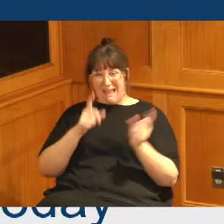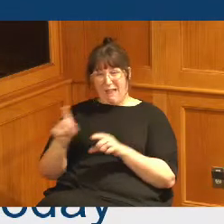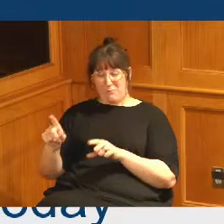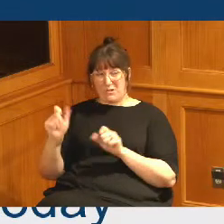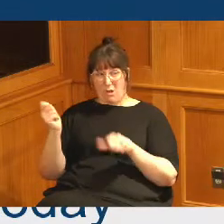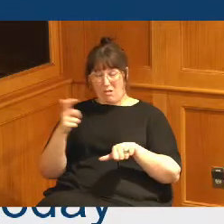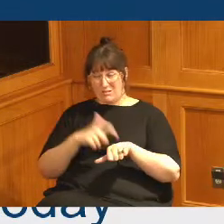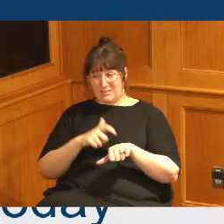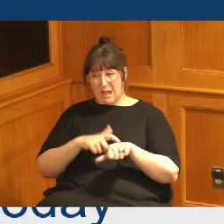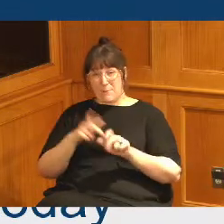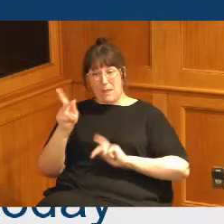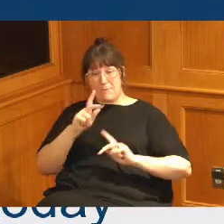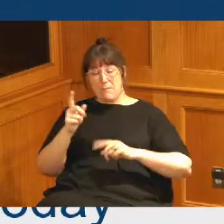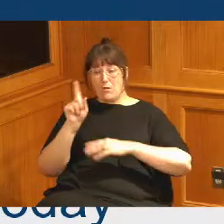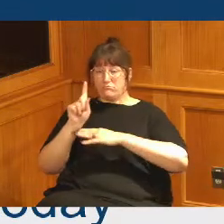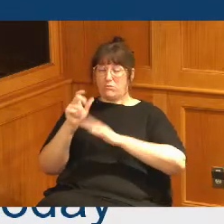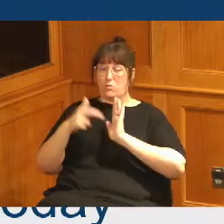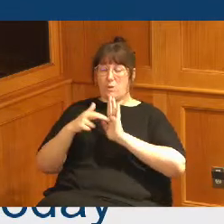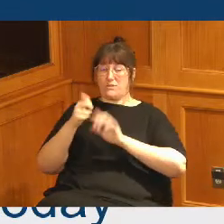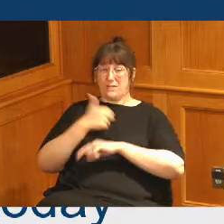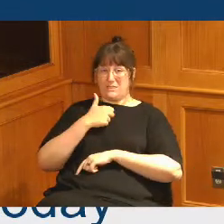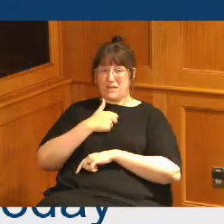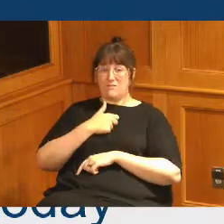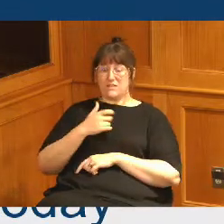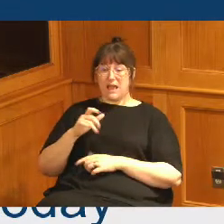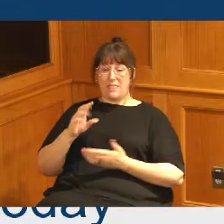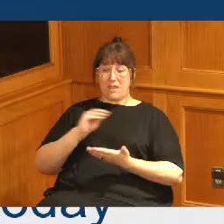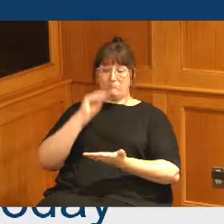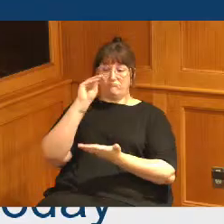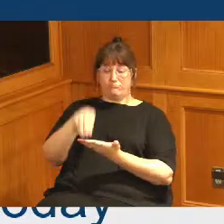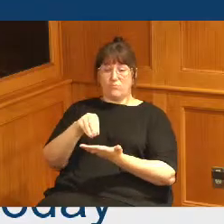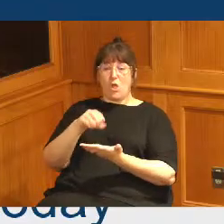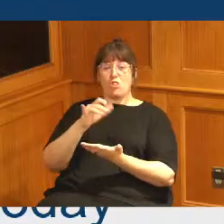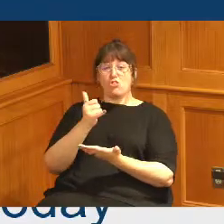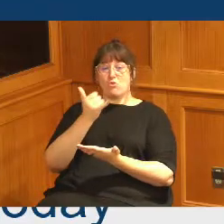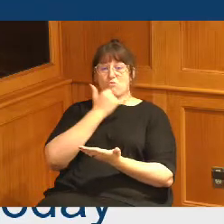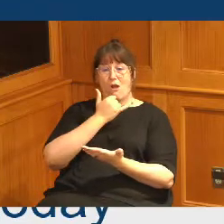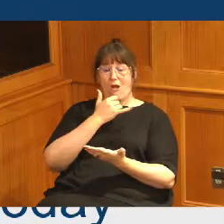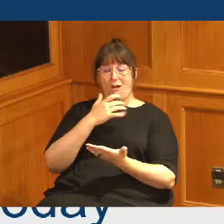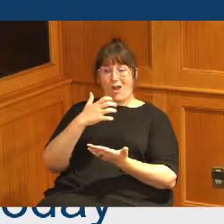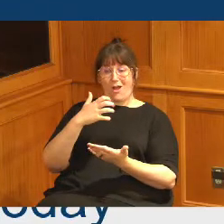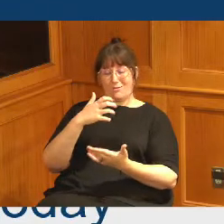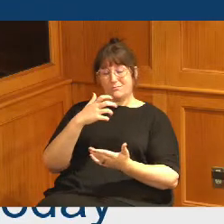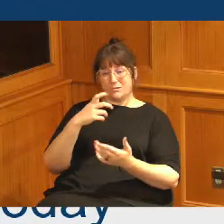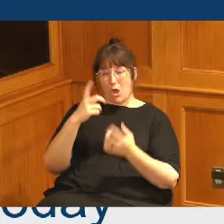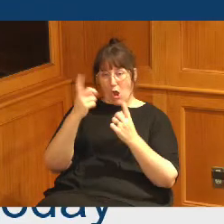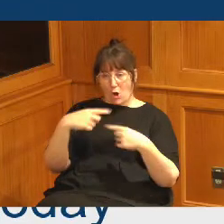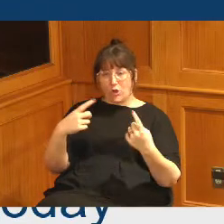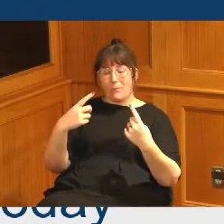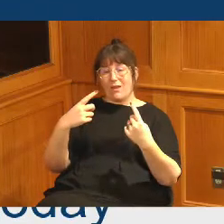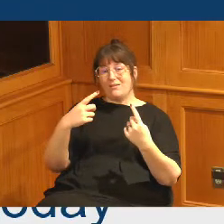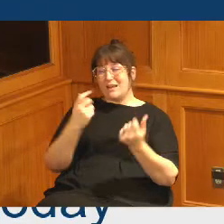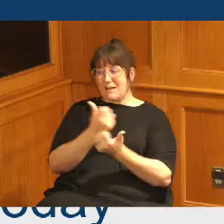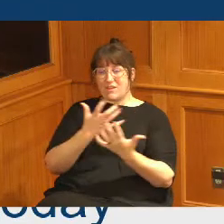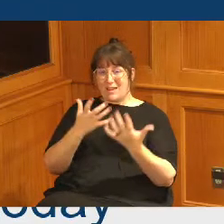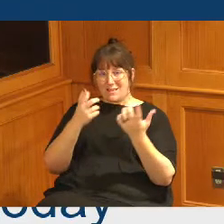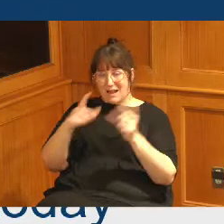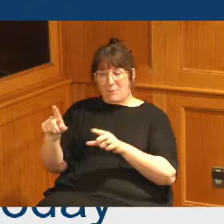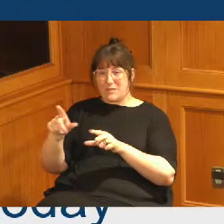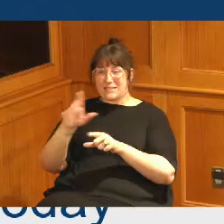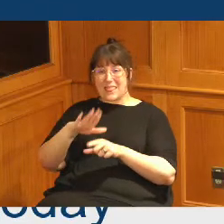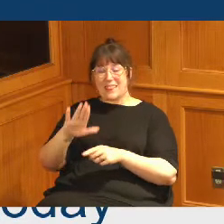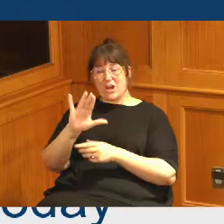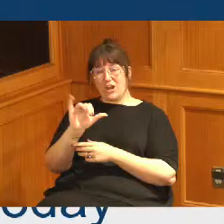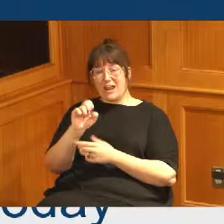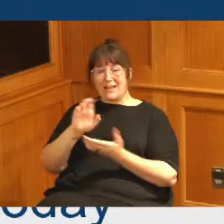people represent themselves, they file the wrong motion. They make the wrong argument, and their case gets dismissed, and